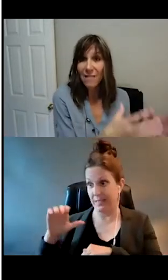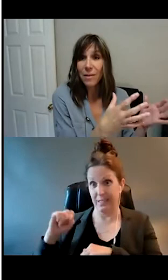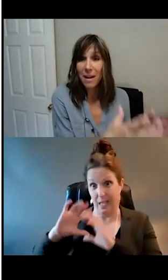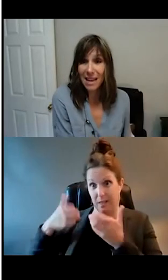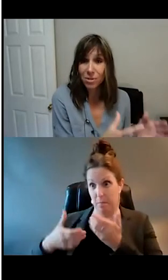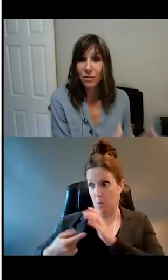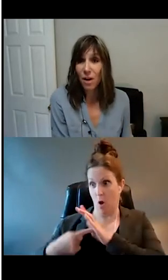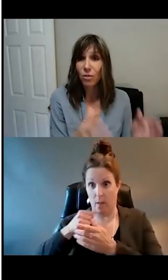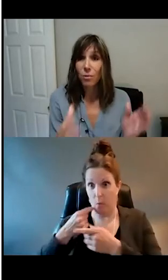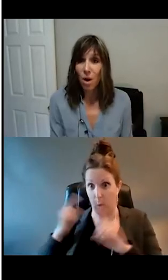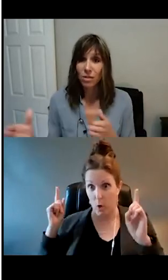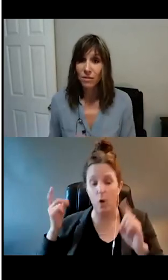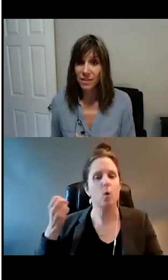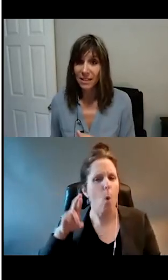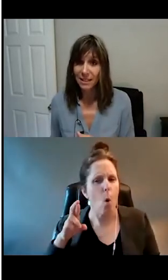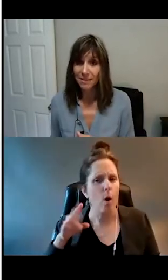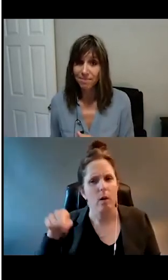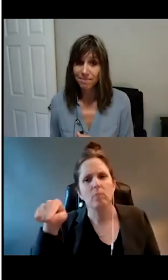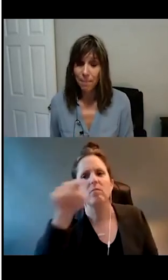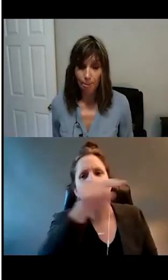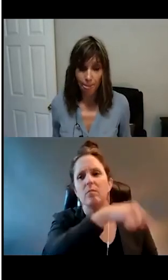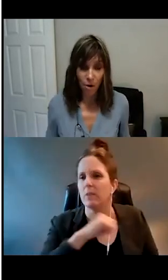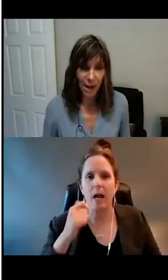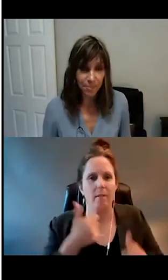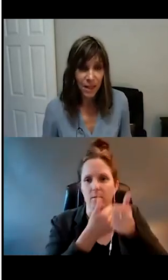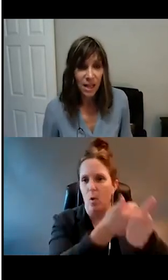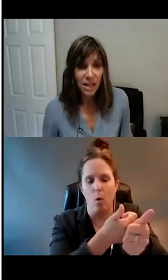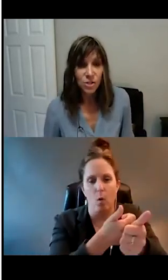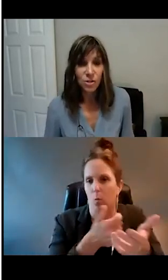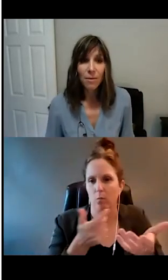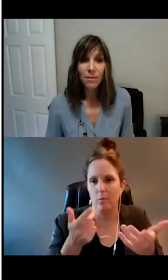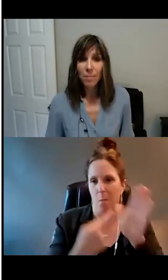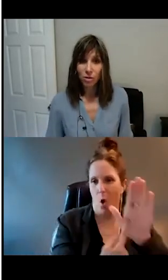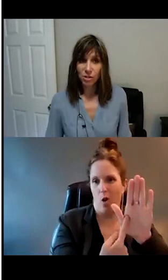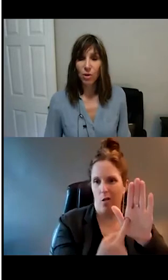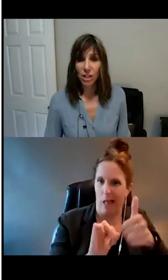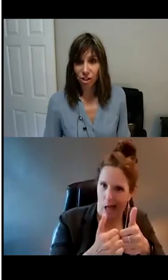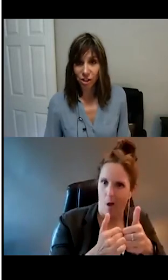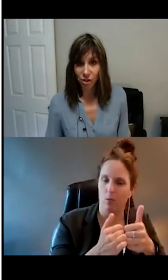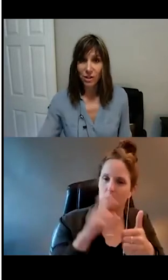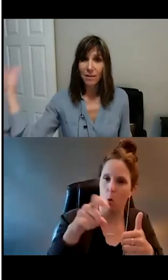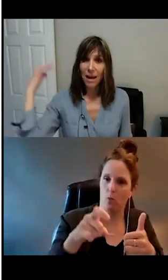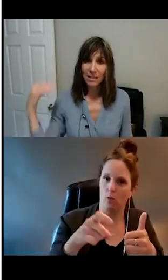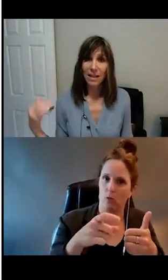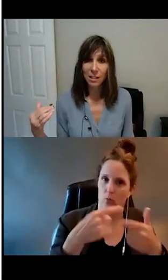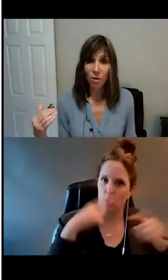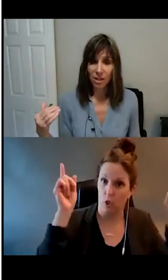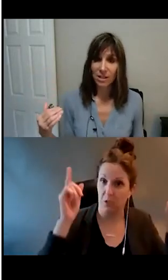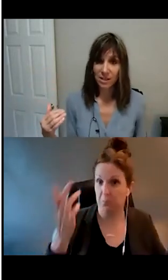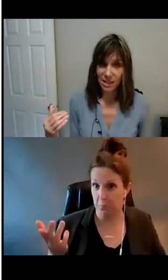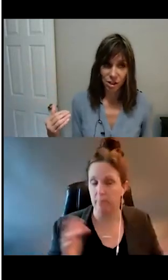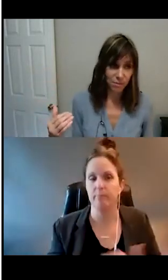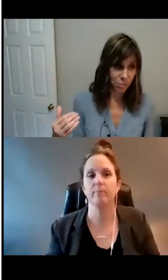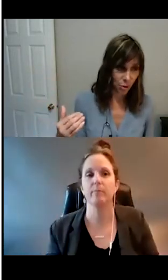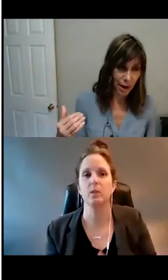providers haven't been able to follow the model to fidelity. Okay, so now I'm going to pose some questions to you. Think back to that